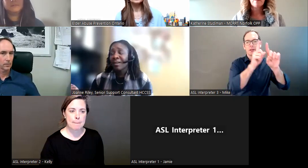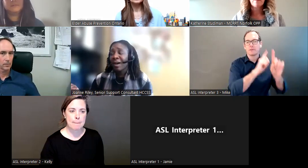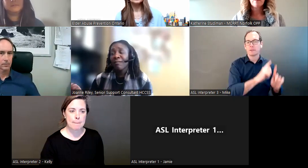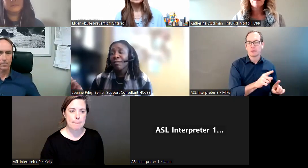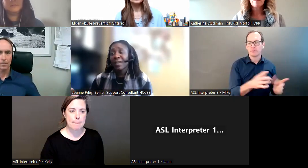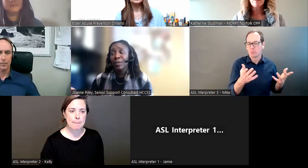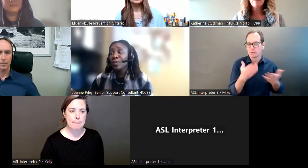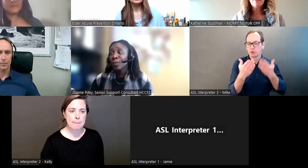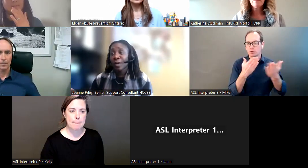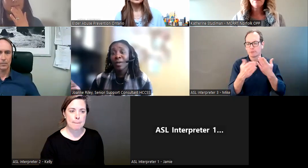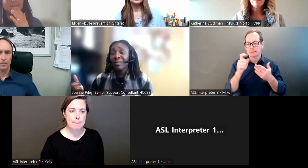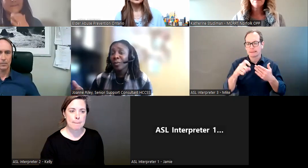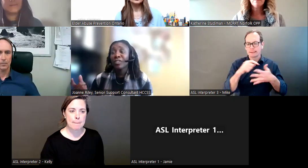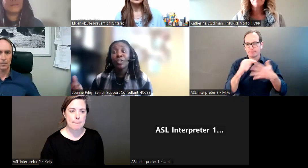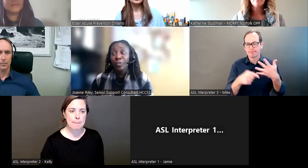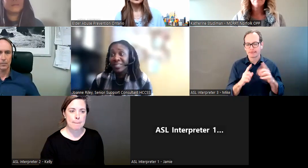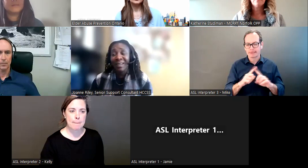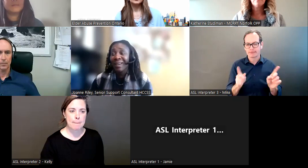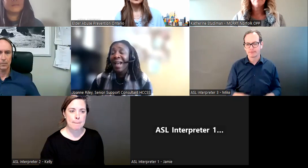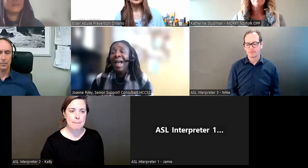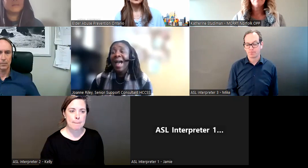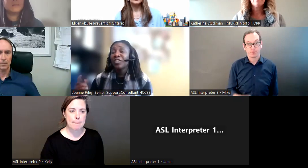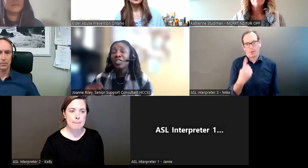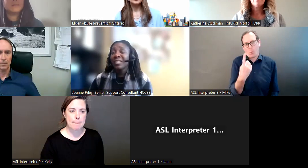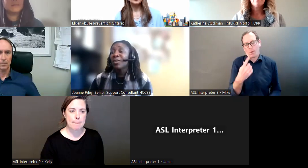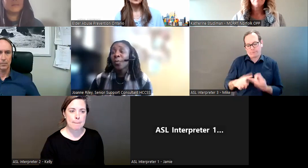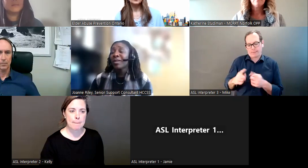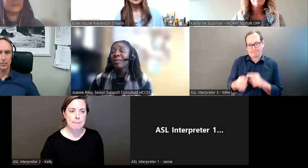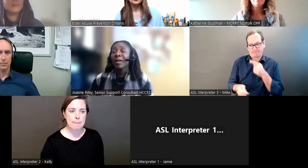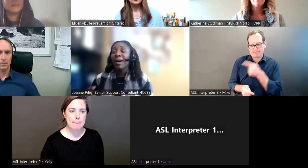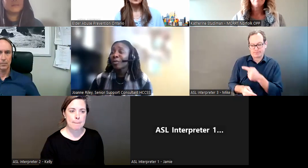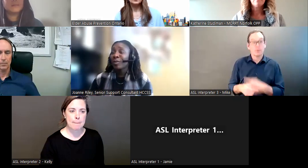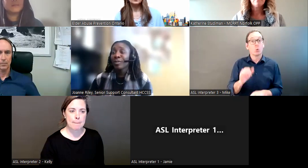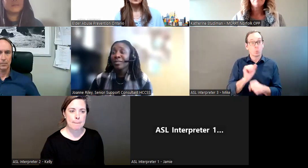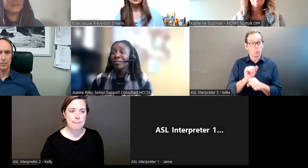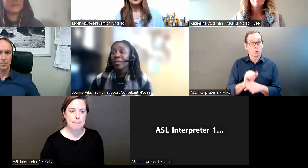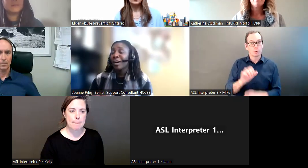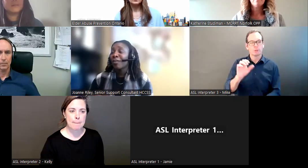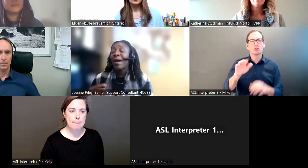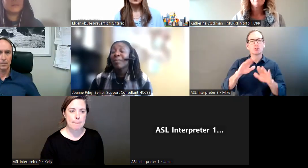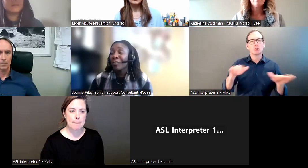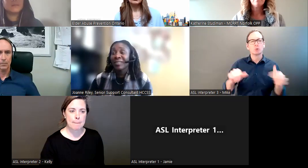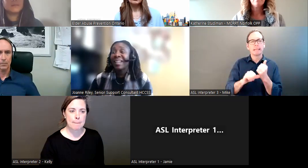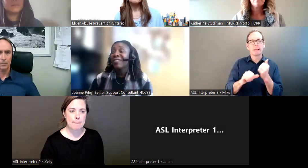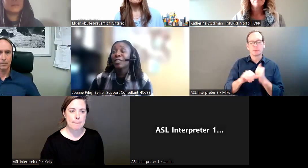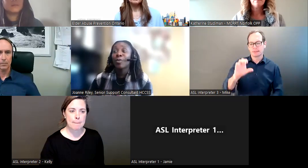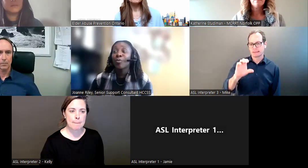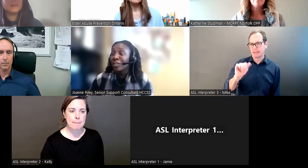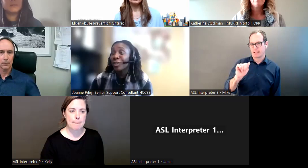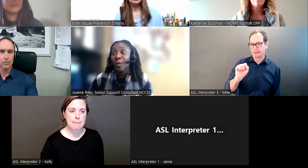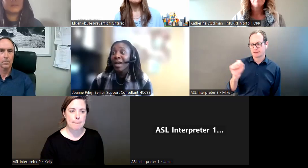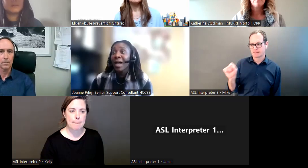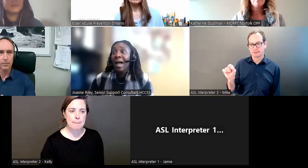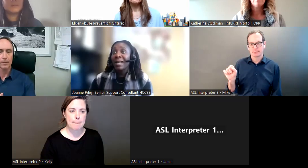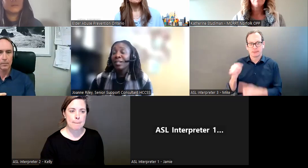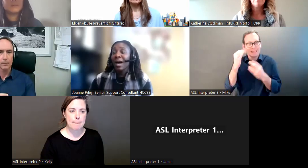I have a friend that I used to work with Children's Aid, and she's worried about elder abuse for a grandmother that lives in